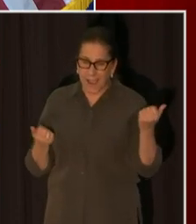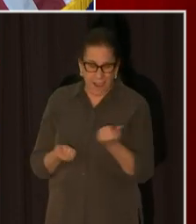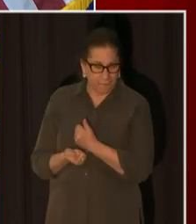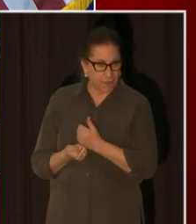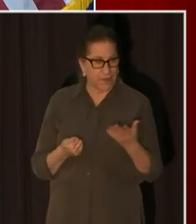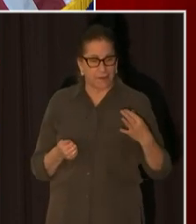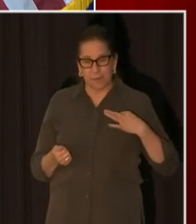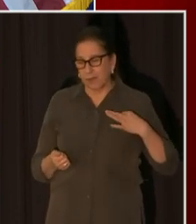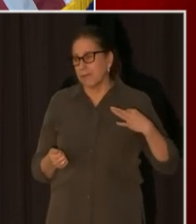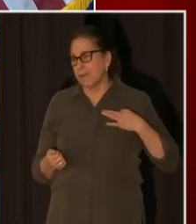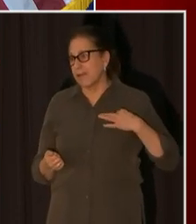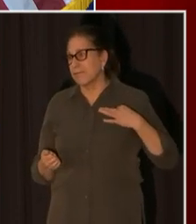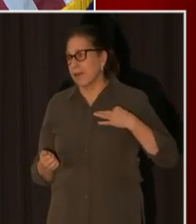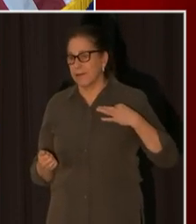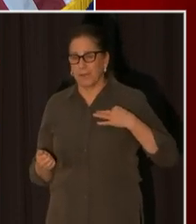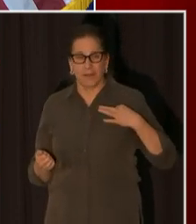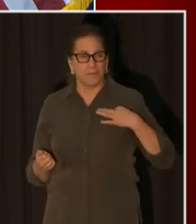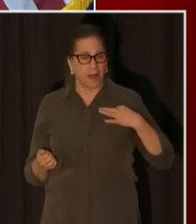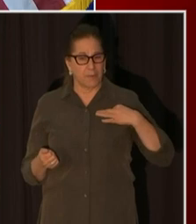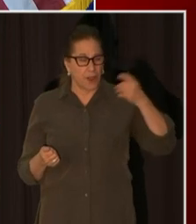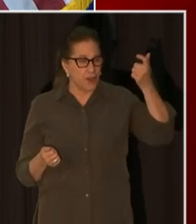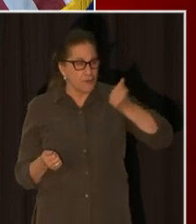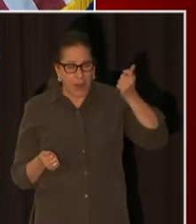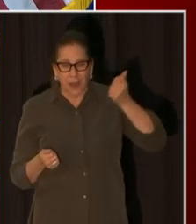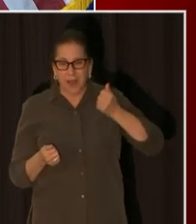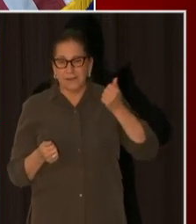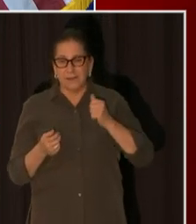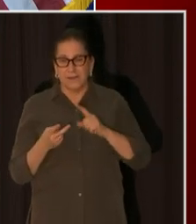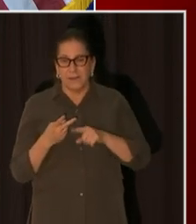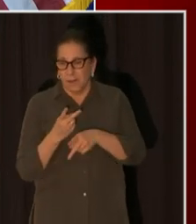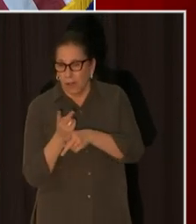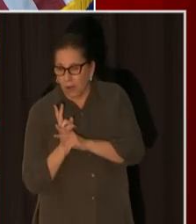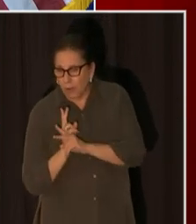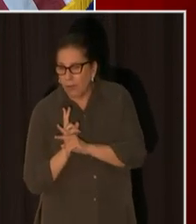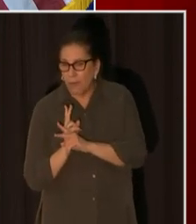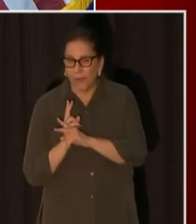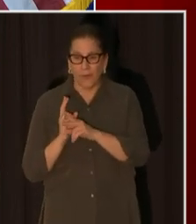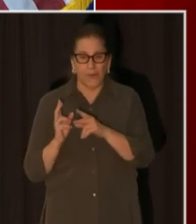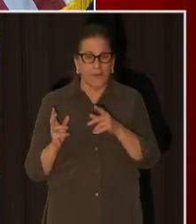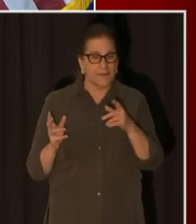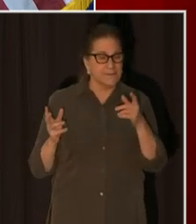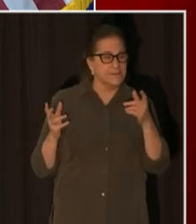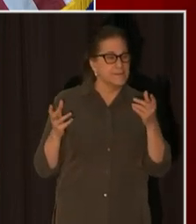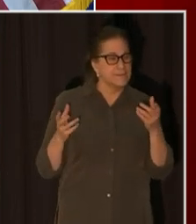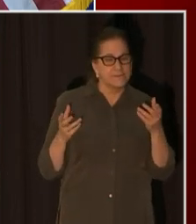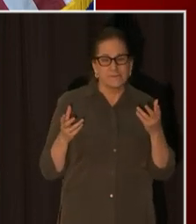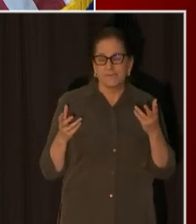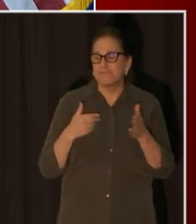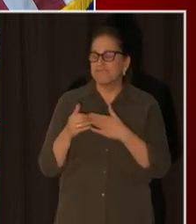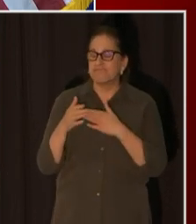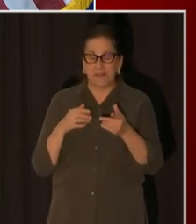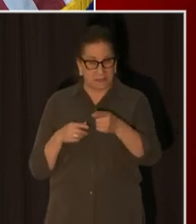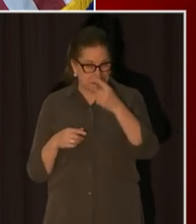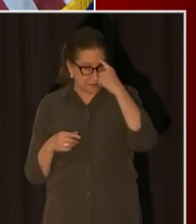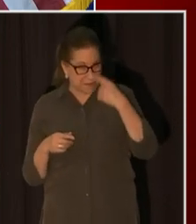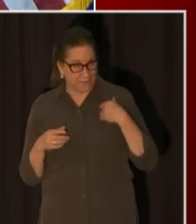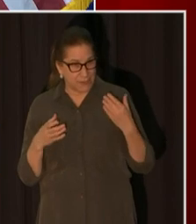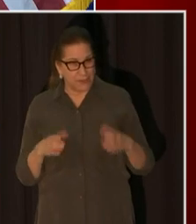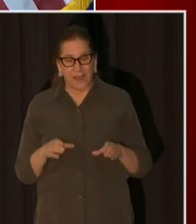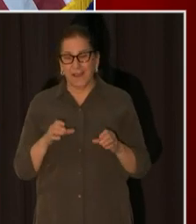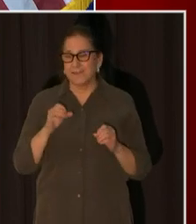They can't do the things they used to do, and we don't know, and that is very hard. And when I ran my